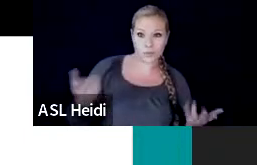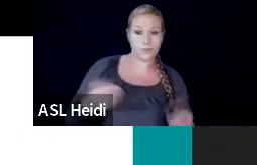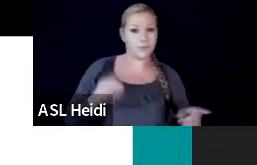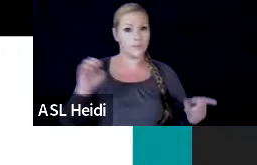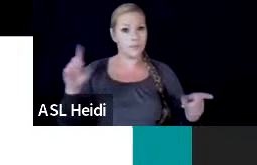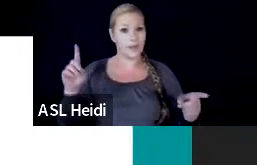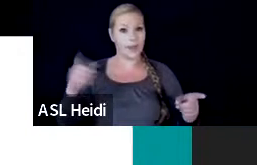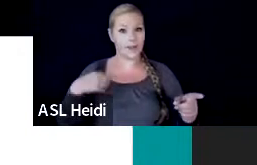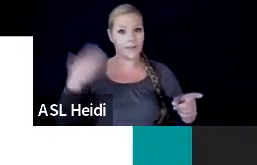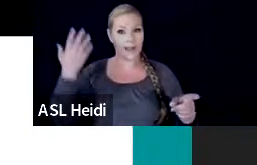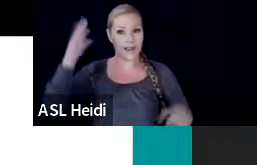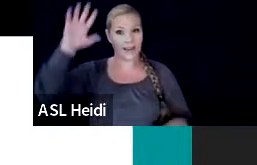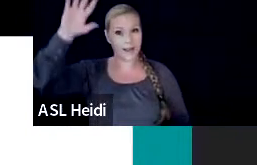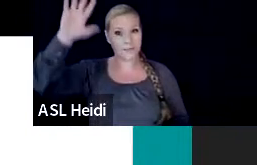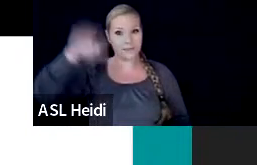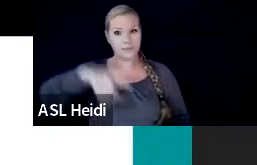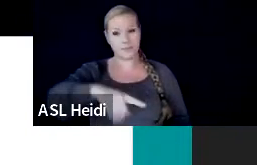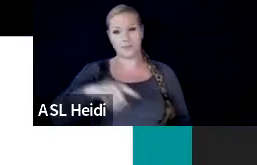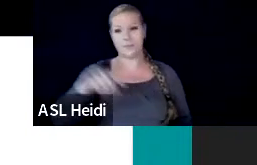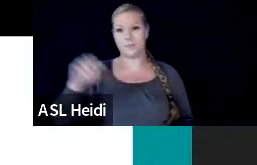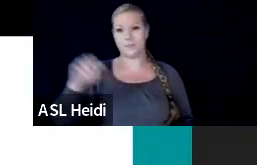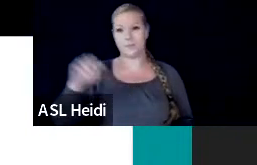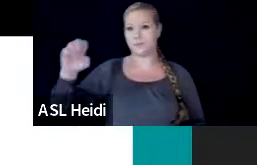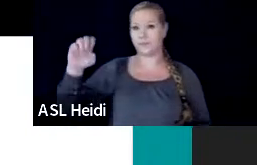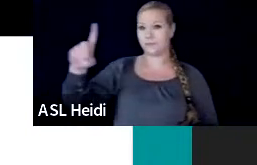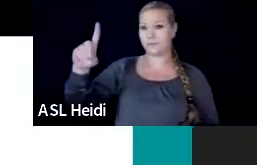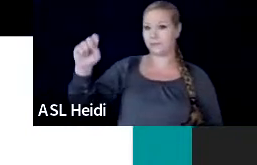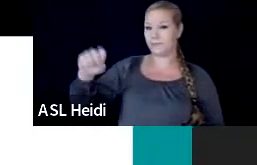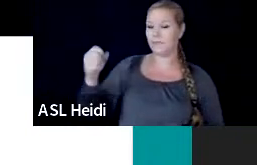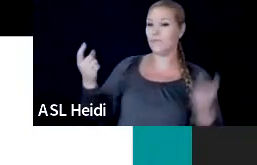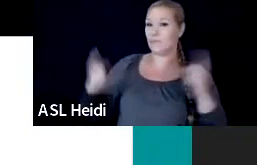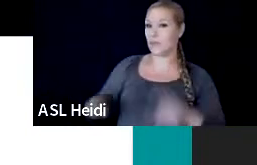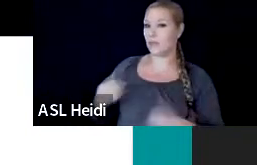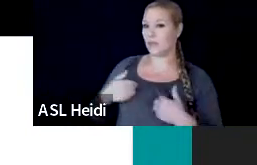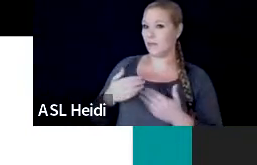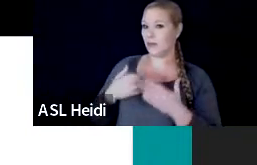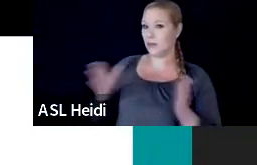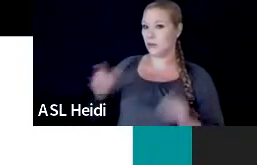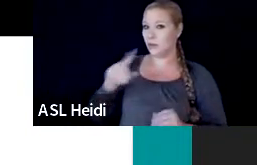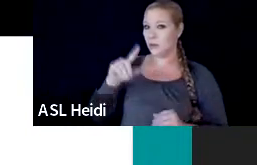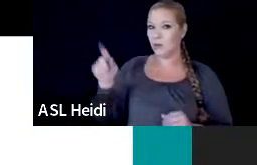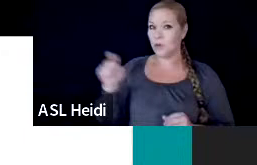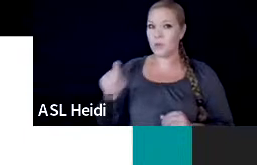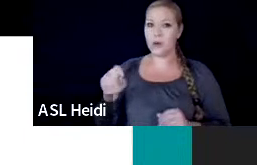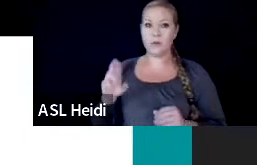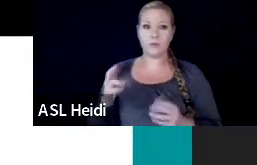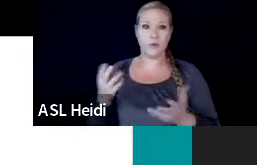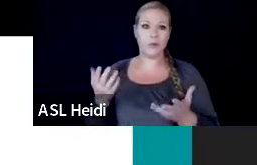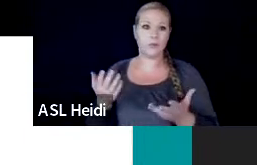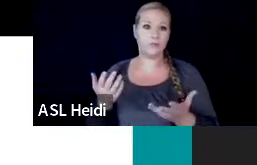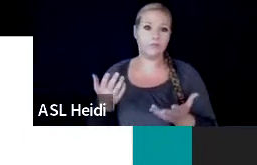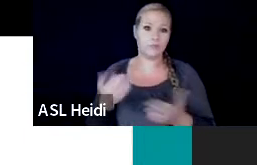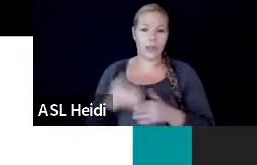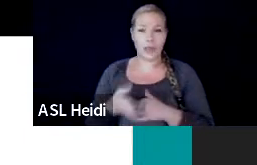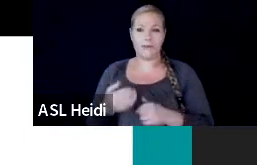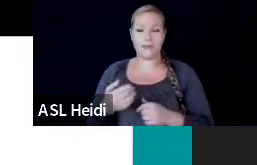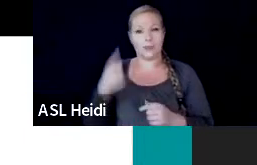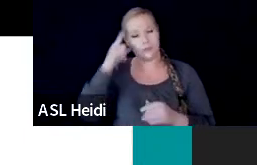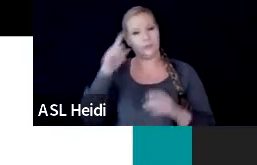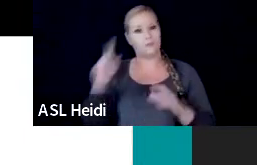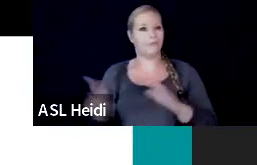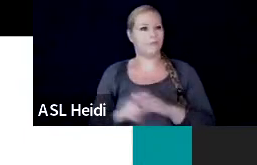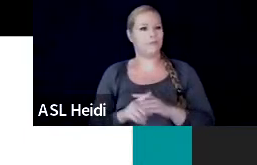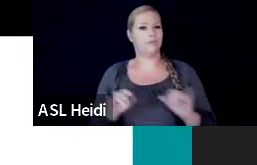just sort of a afterthought question, Greg. With regards to the national